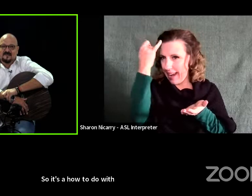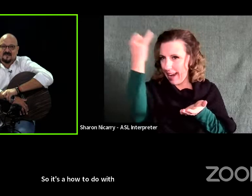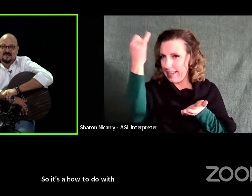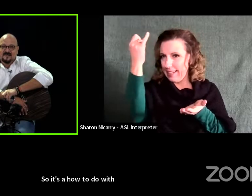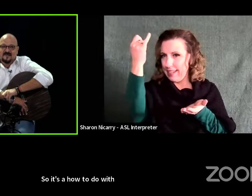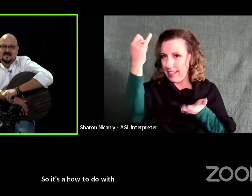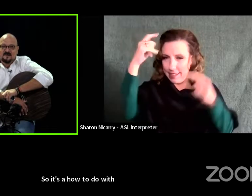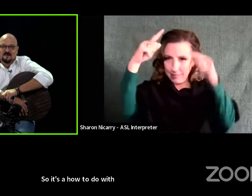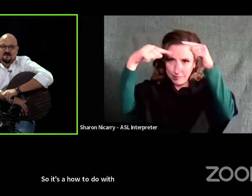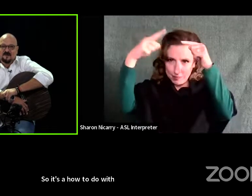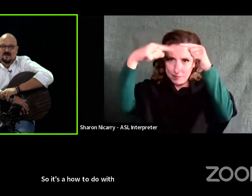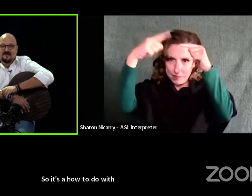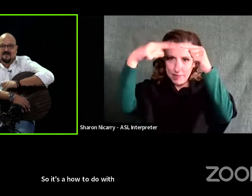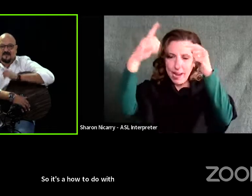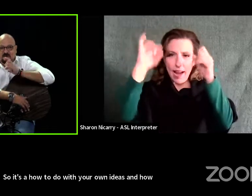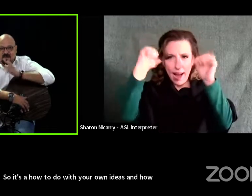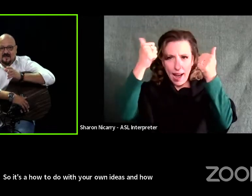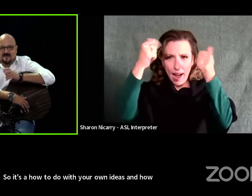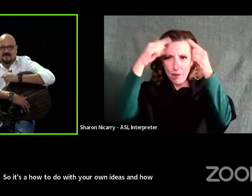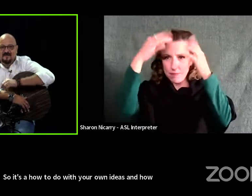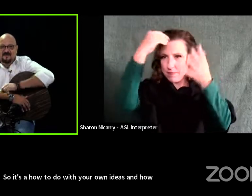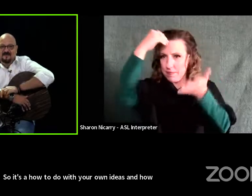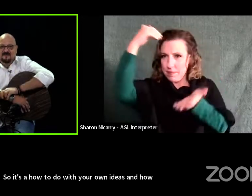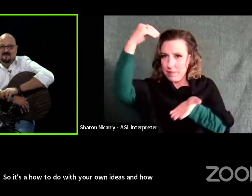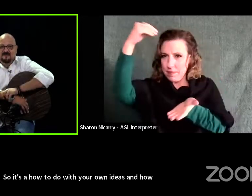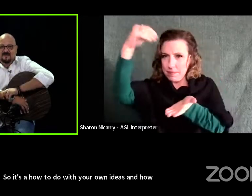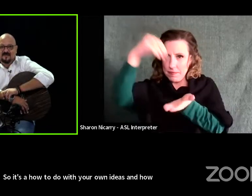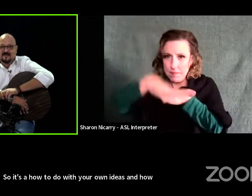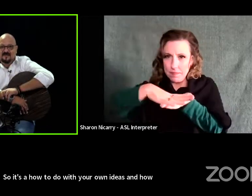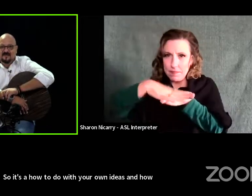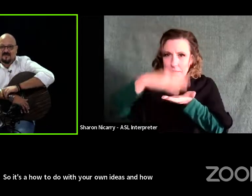and how to get the right